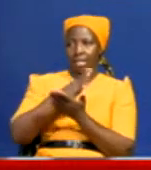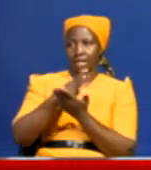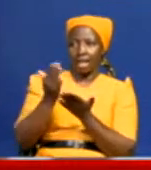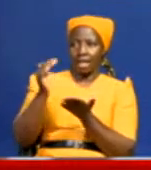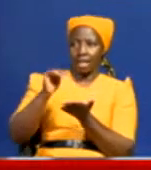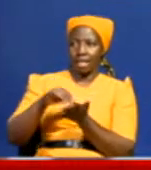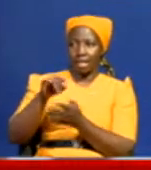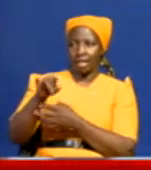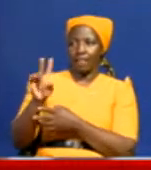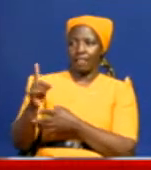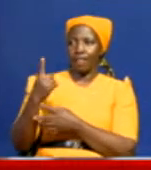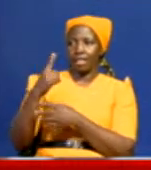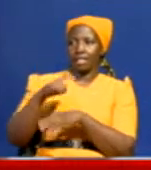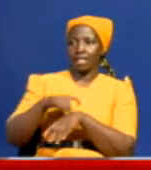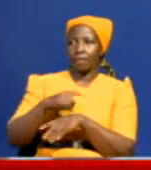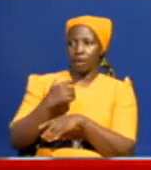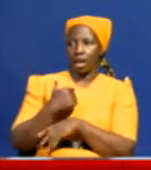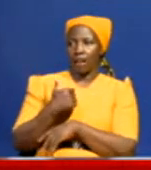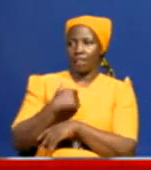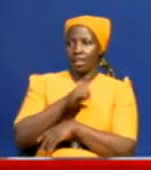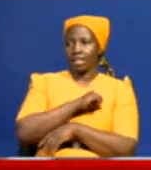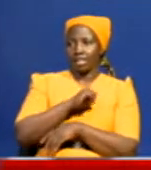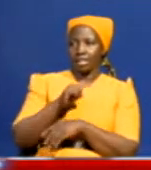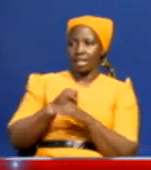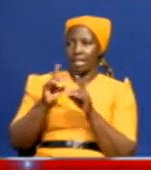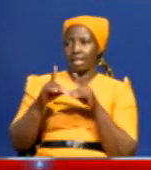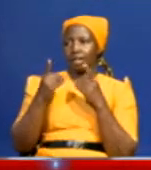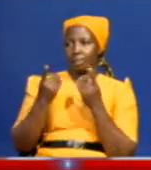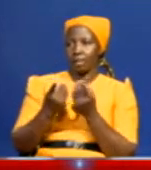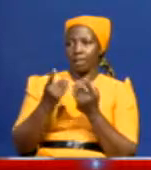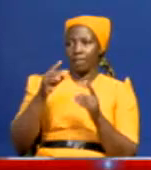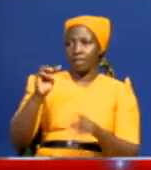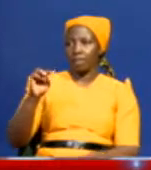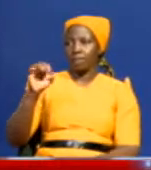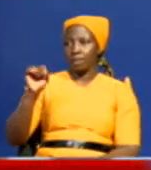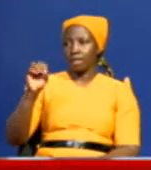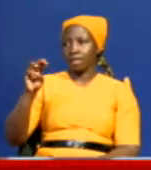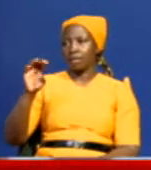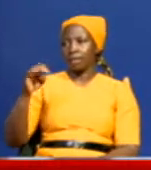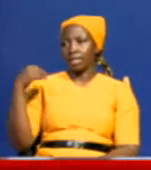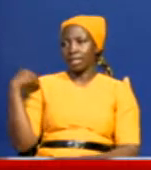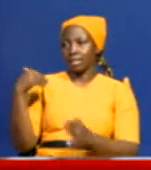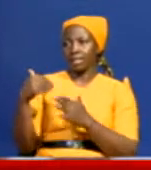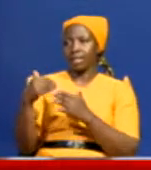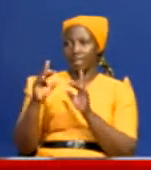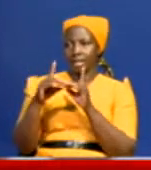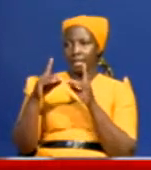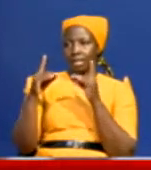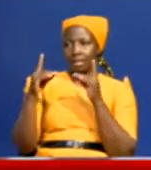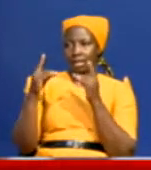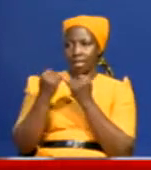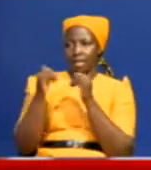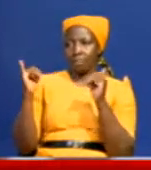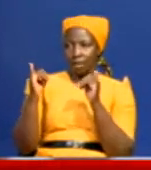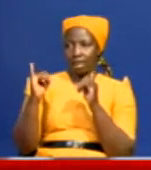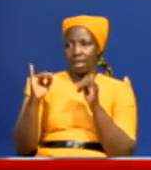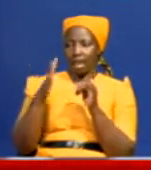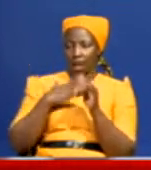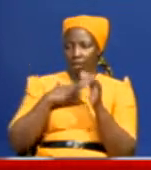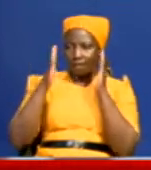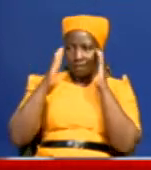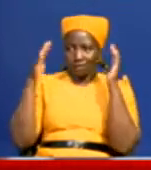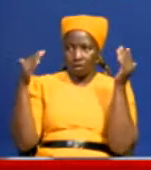time that we are having the State Department of MSME since independence. So our focus in the sector is to see to it.